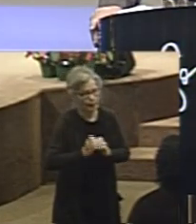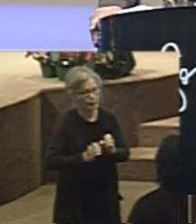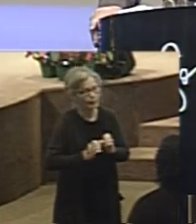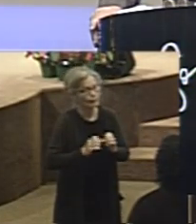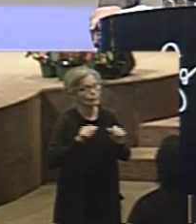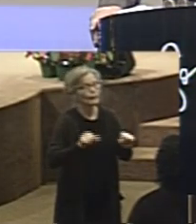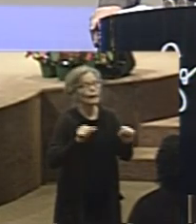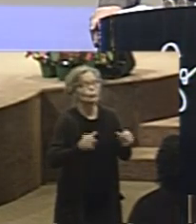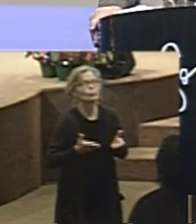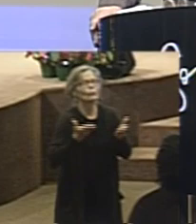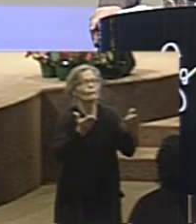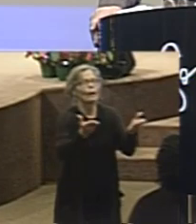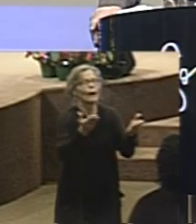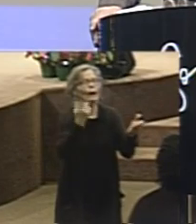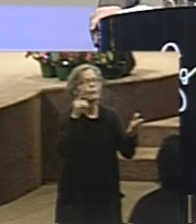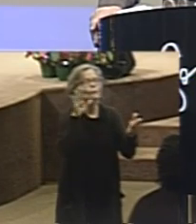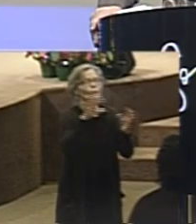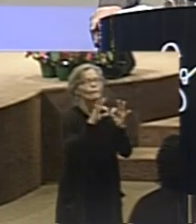well.